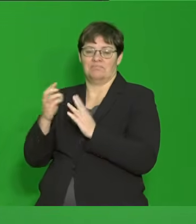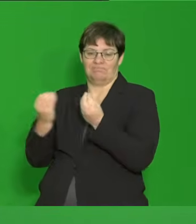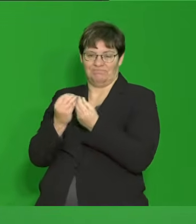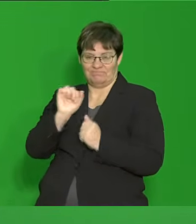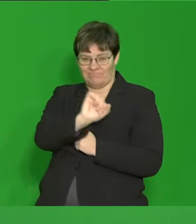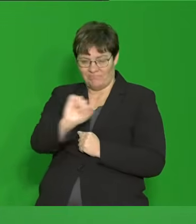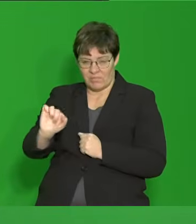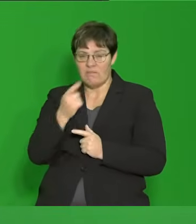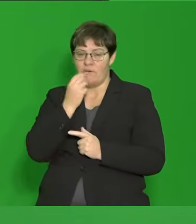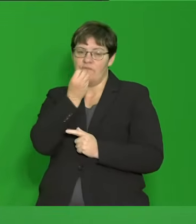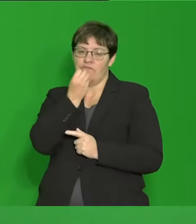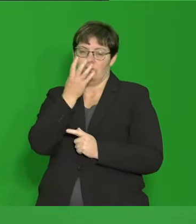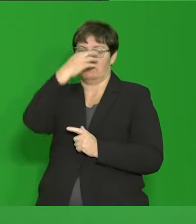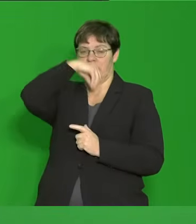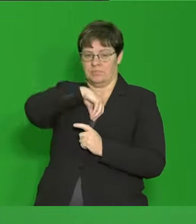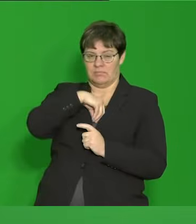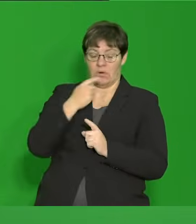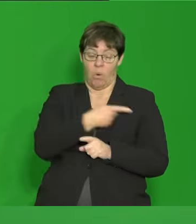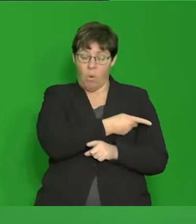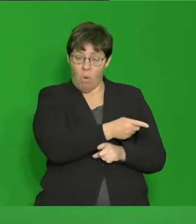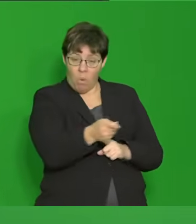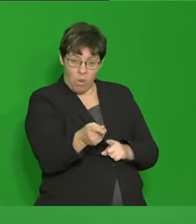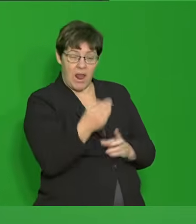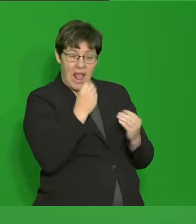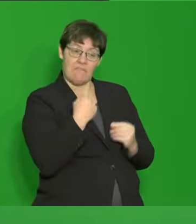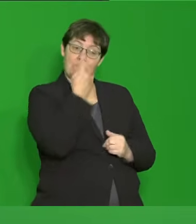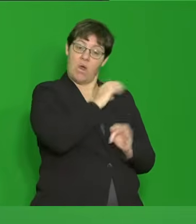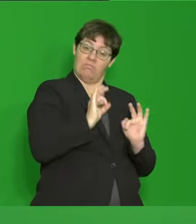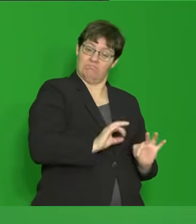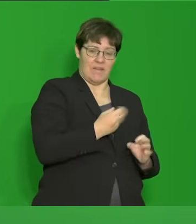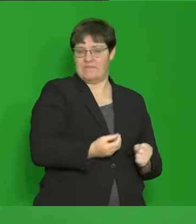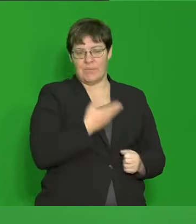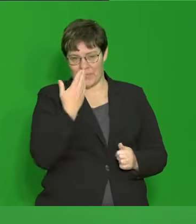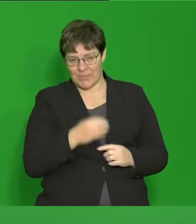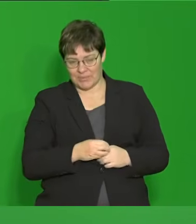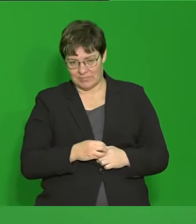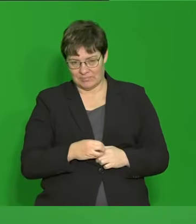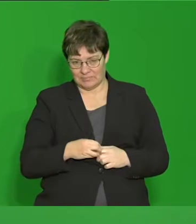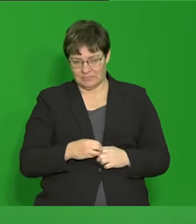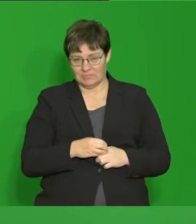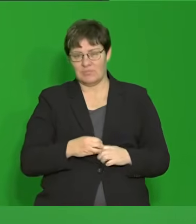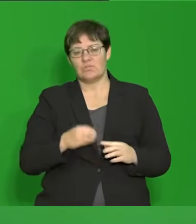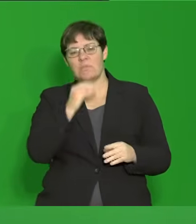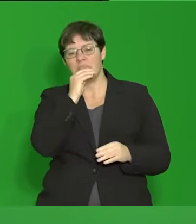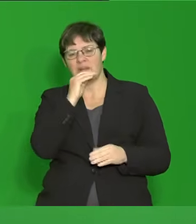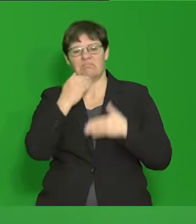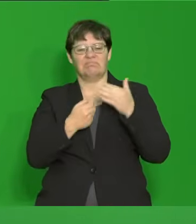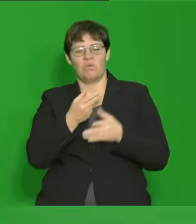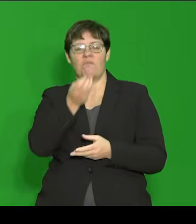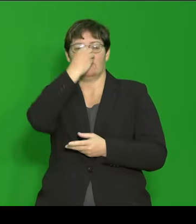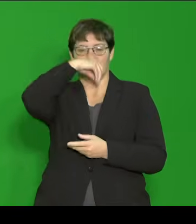for ingesting food. But not all organisms have a distinct mouth when we talk about the process of ingesting